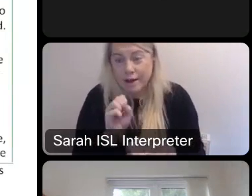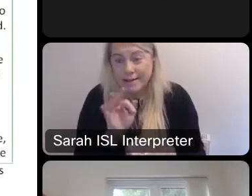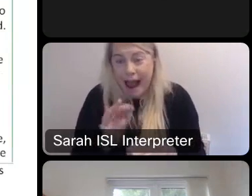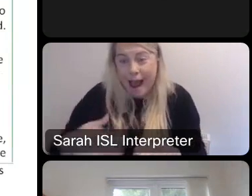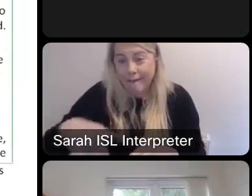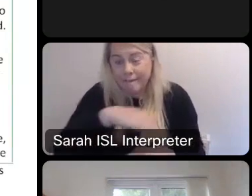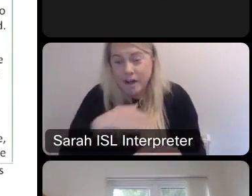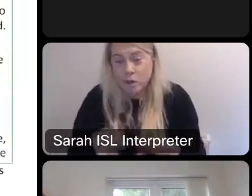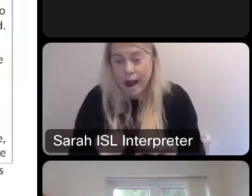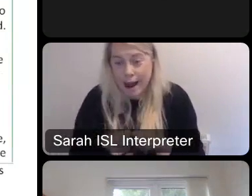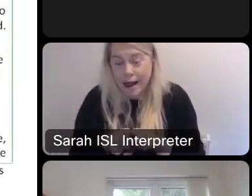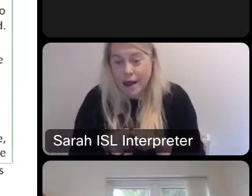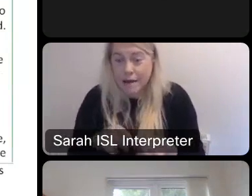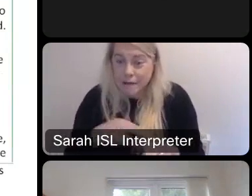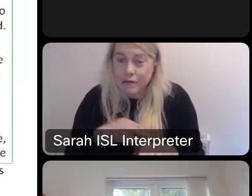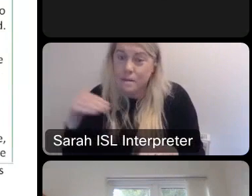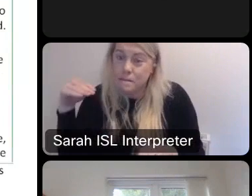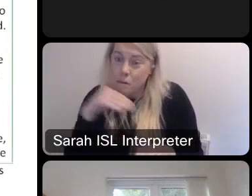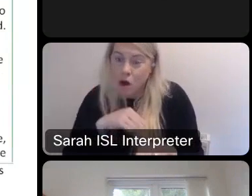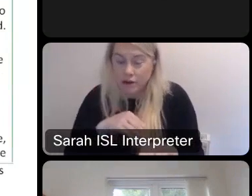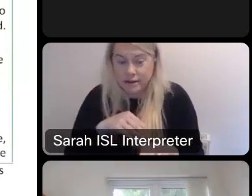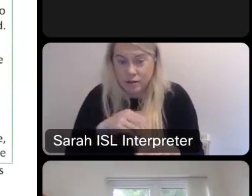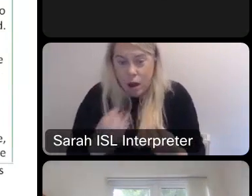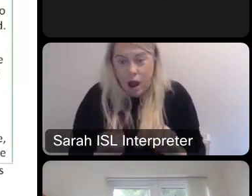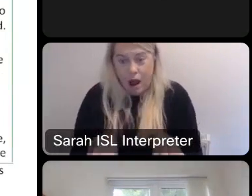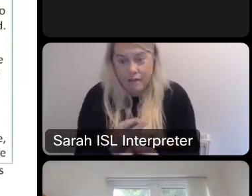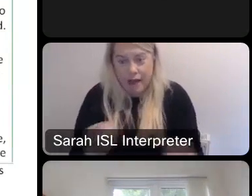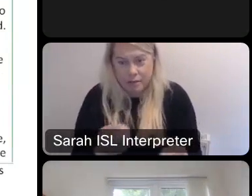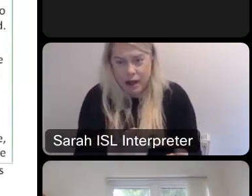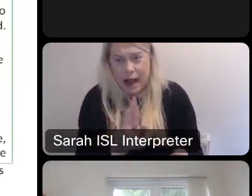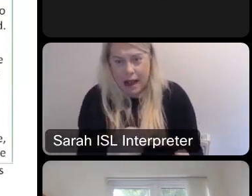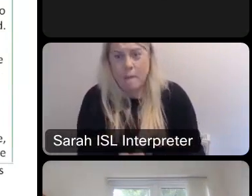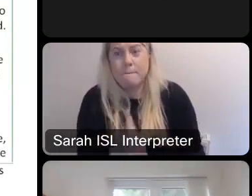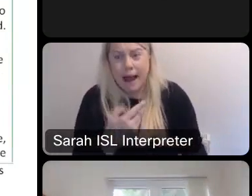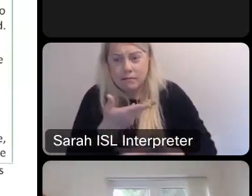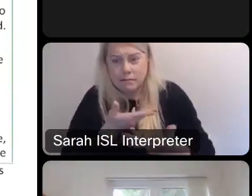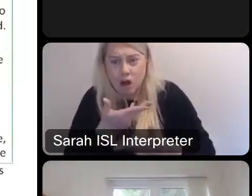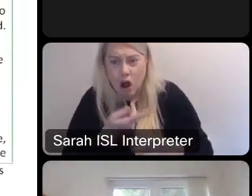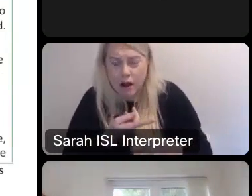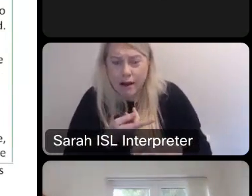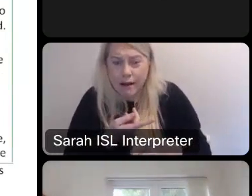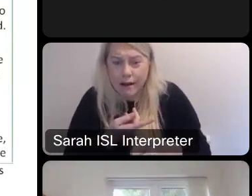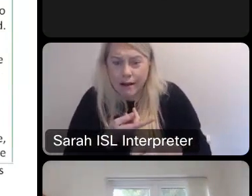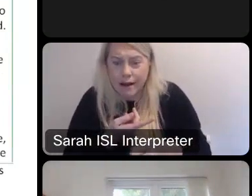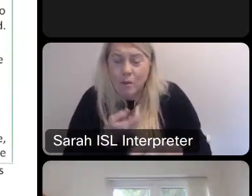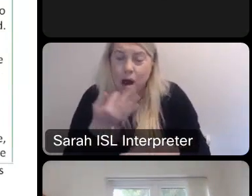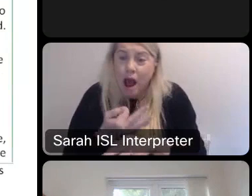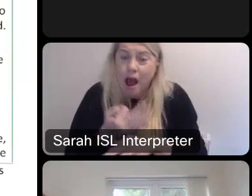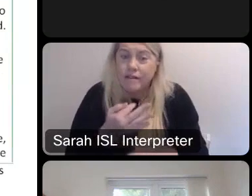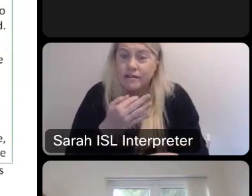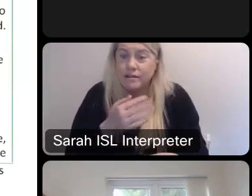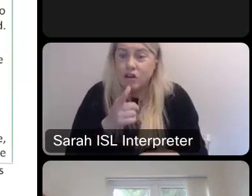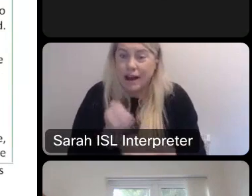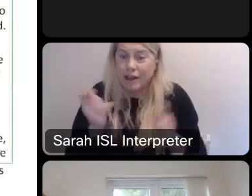important that people are offered the opportunity to come back to talk to you. We often talk in the training for open disclosure, we